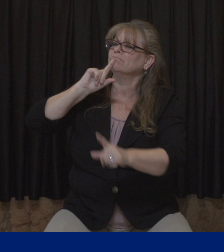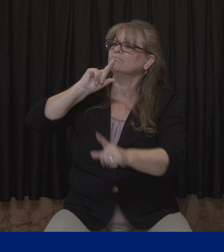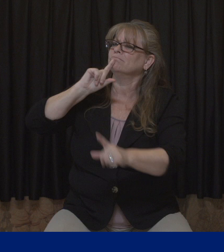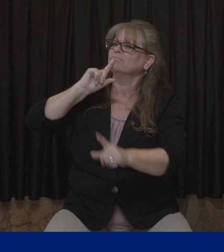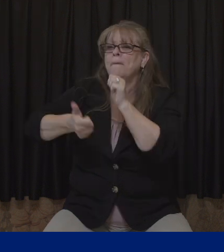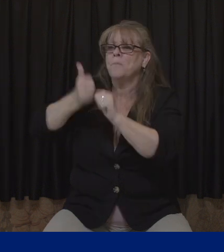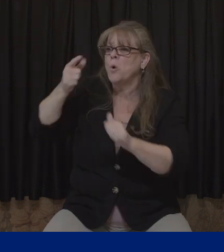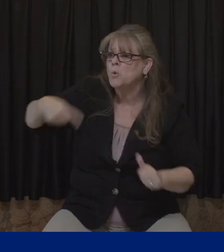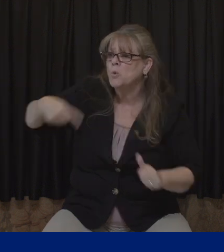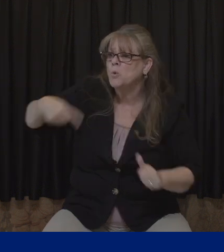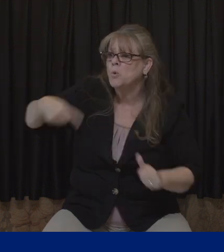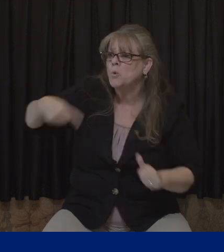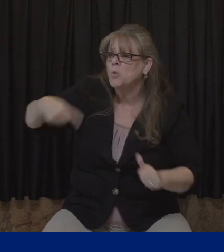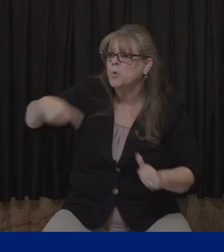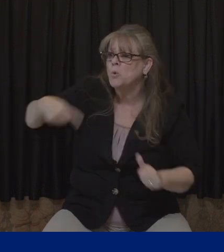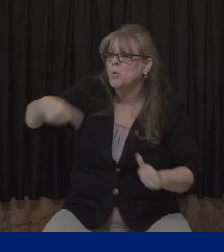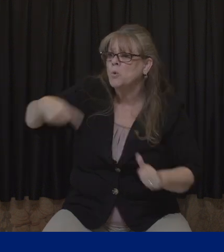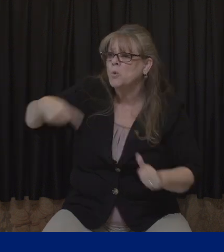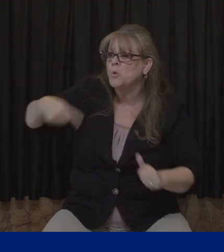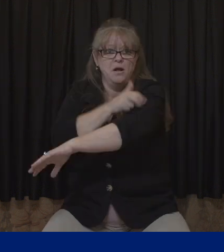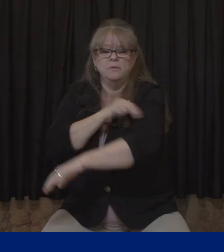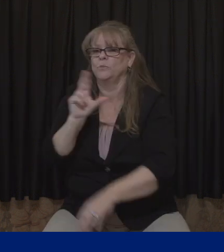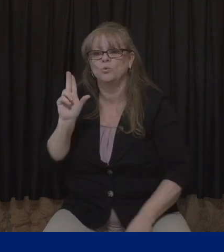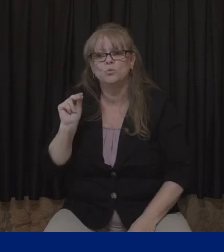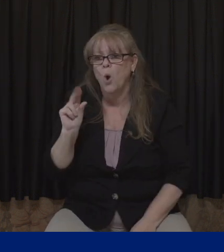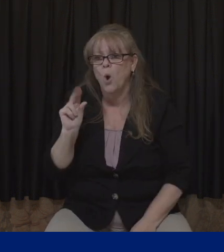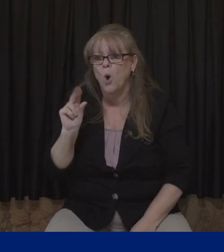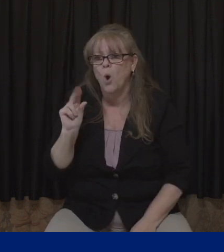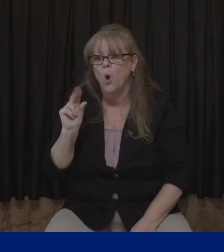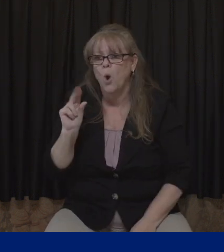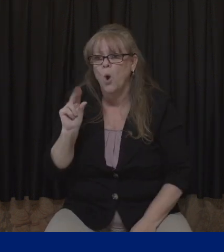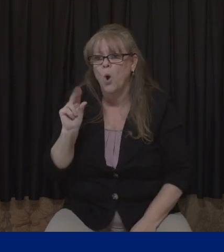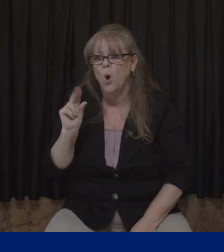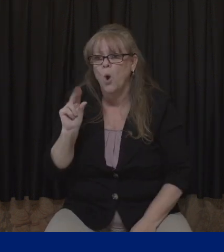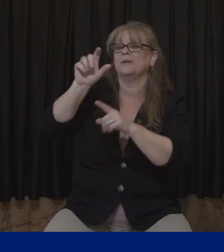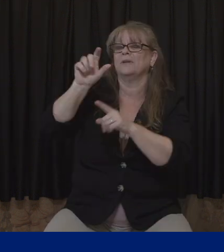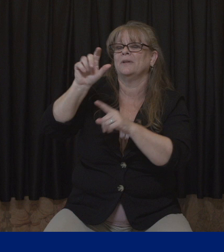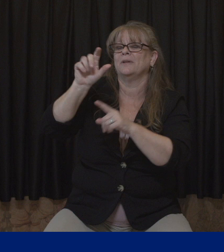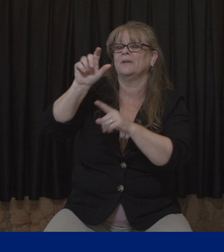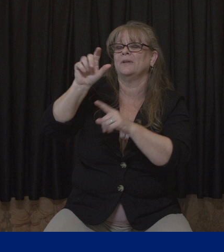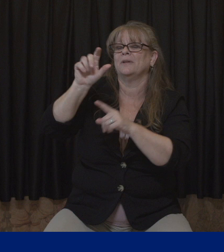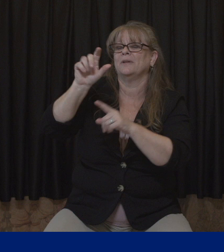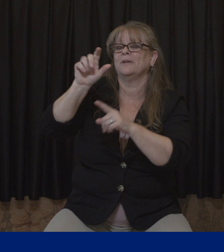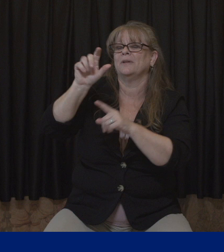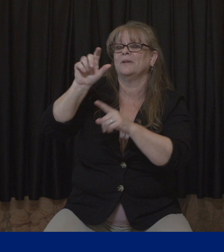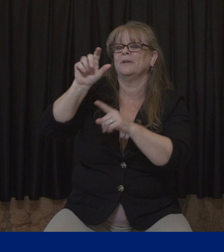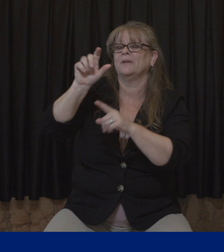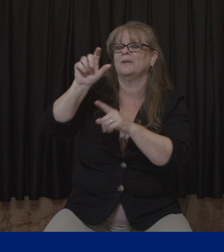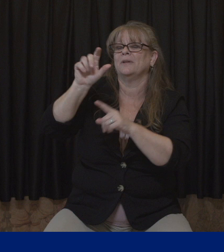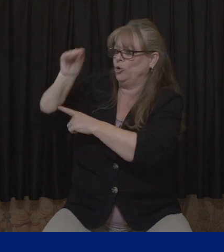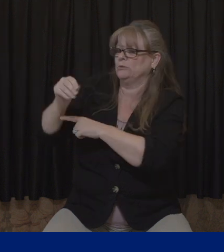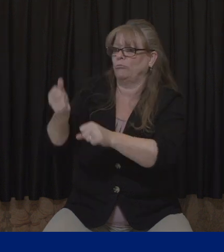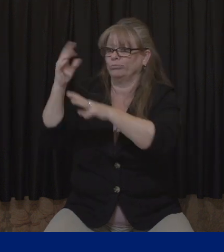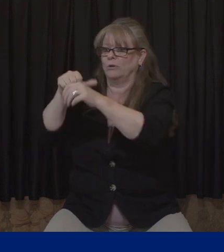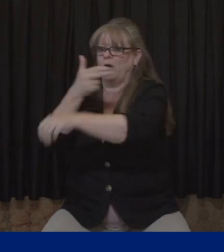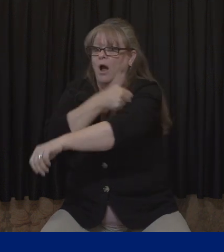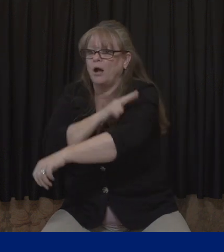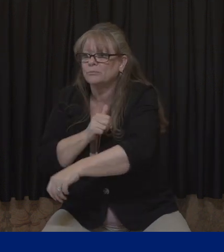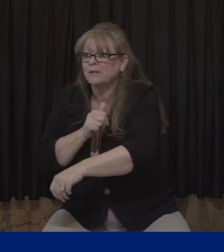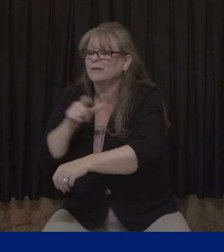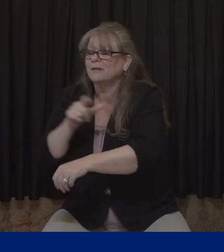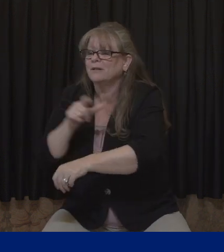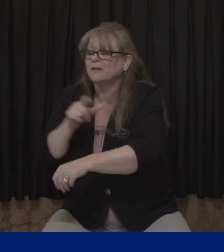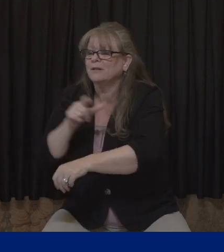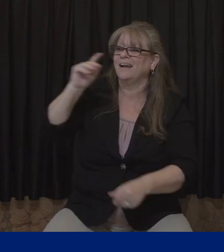feet, and some won't, but it won't be for lack of providing them the very best treatment, oxygen, and in the extreme cases, ventilators that they